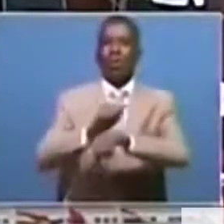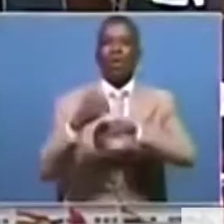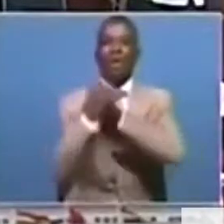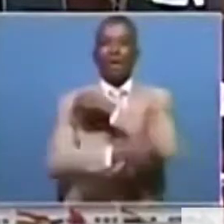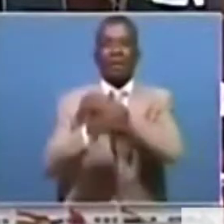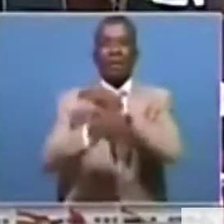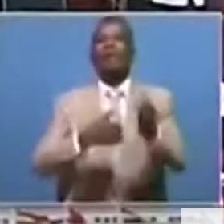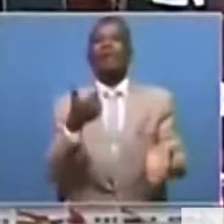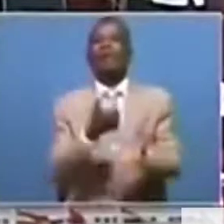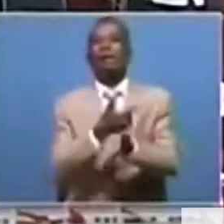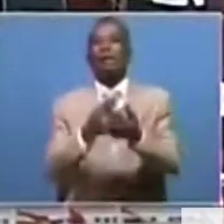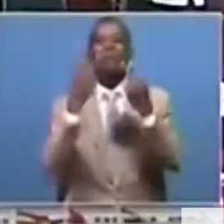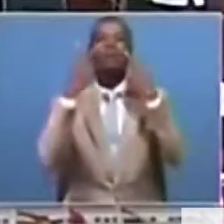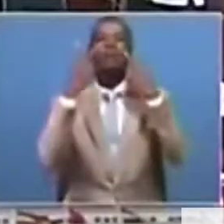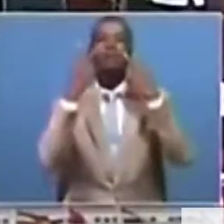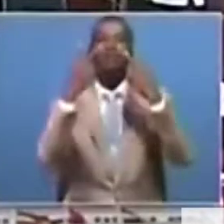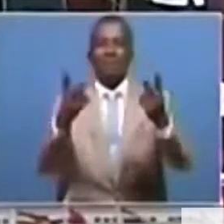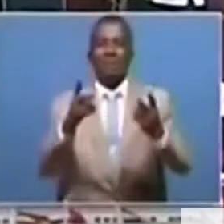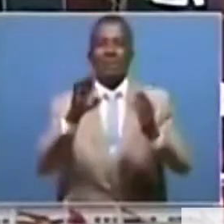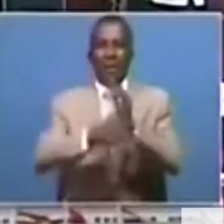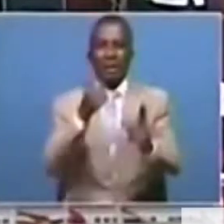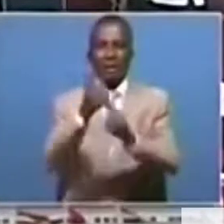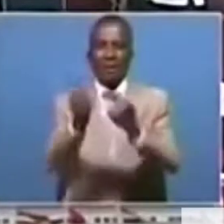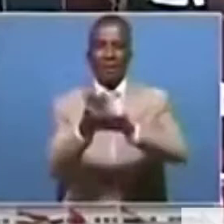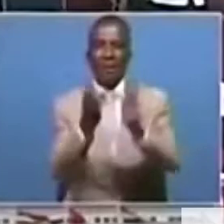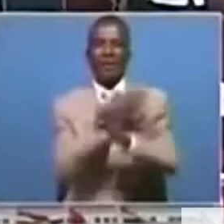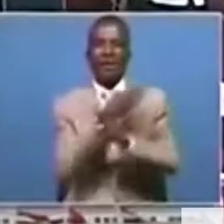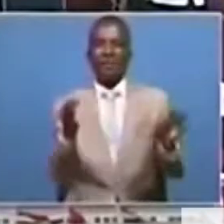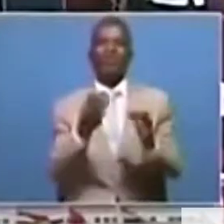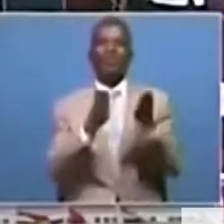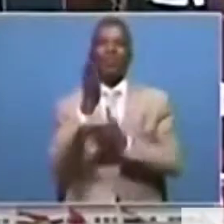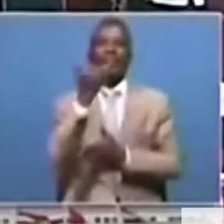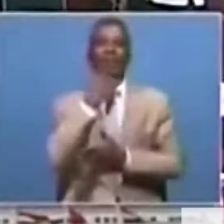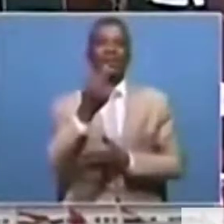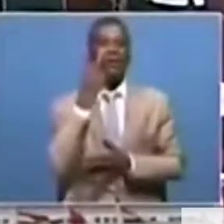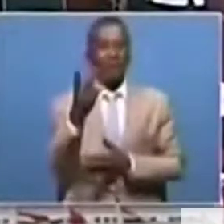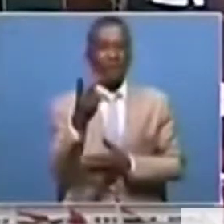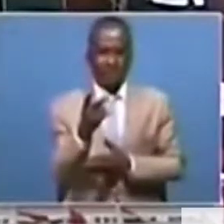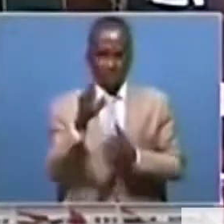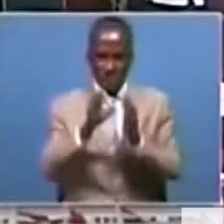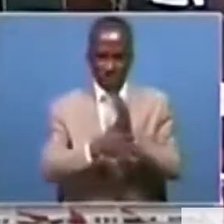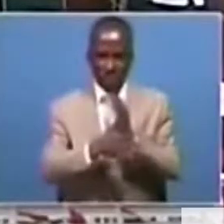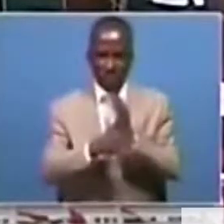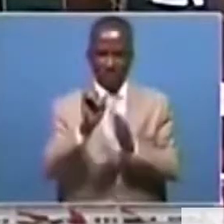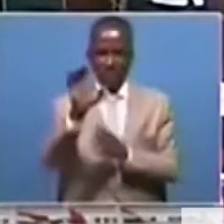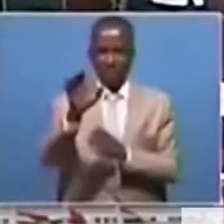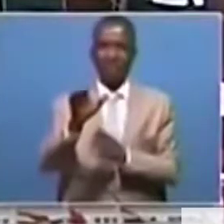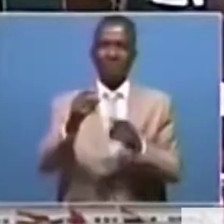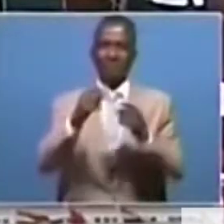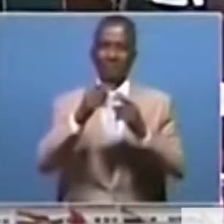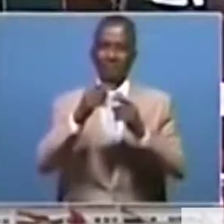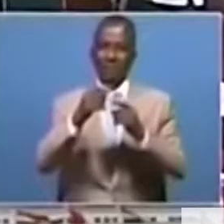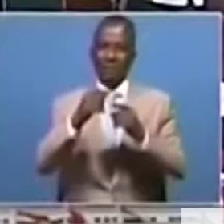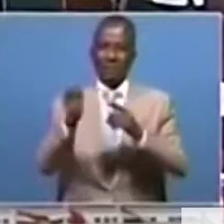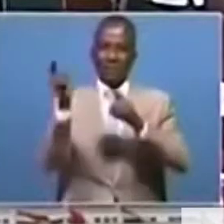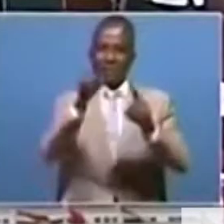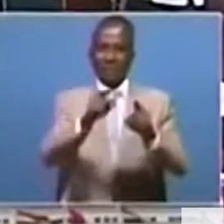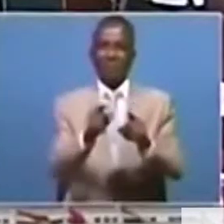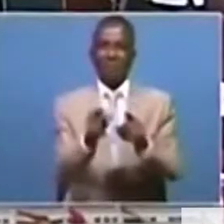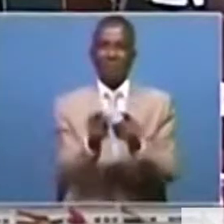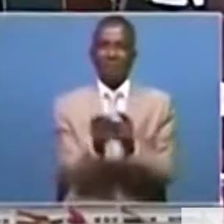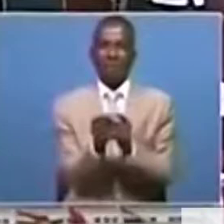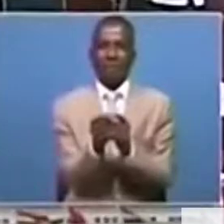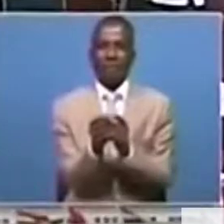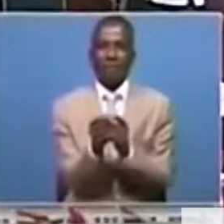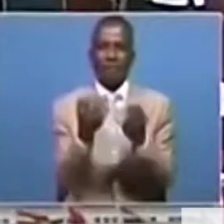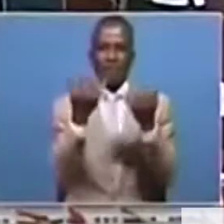her stewardship and to vindicate herself. The question is, how can the chairperson of first respondent vindicate herself when he is not on trial before